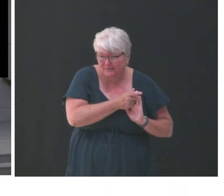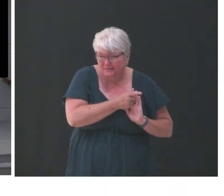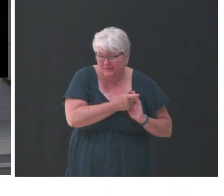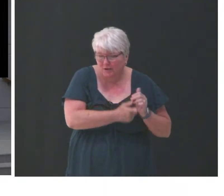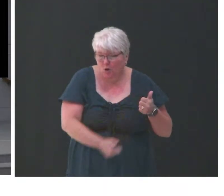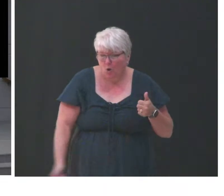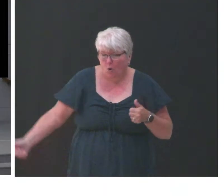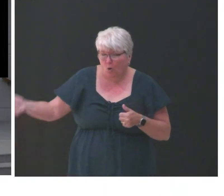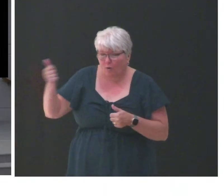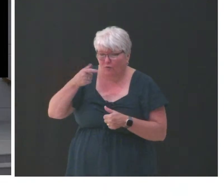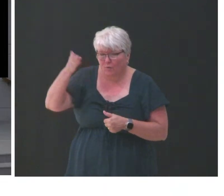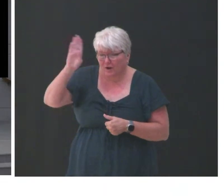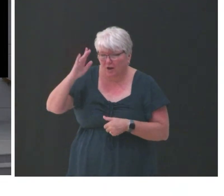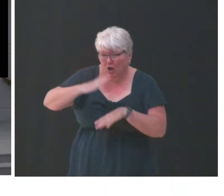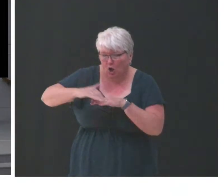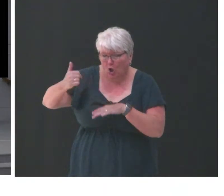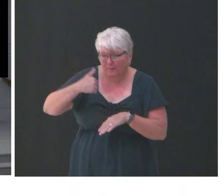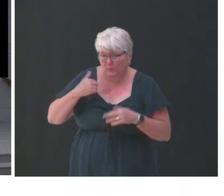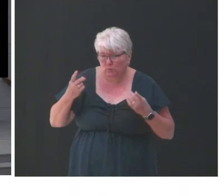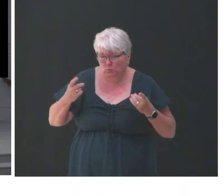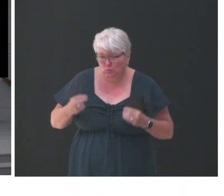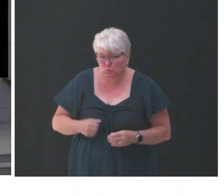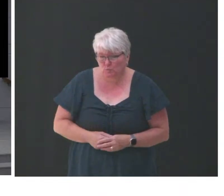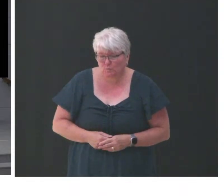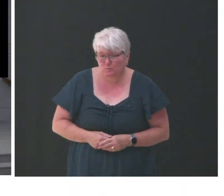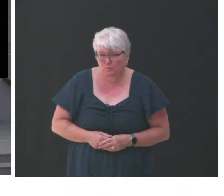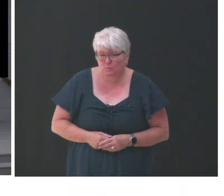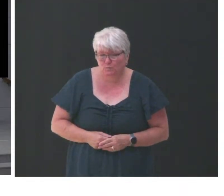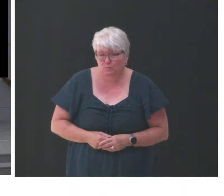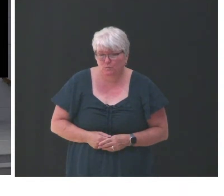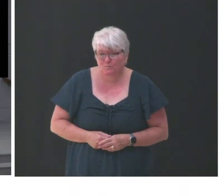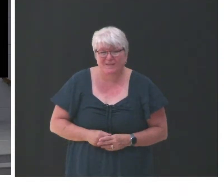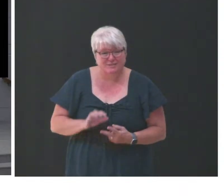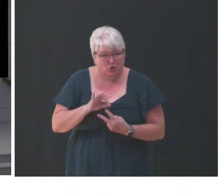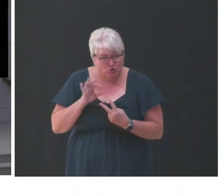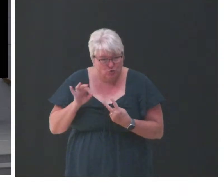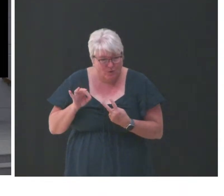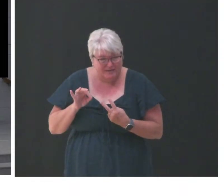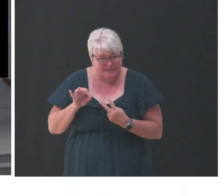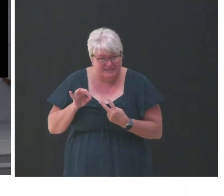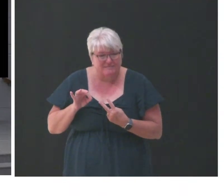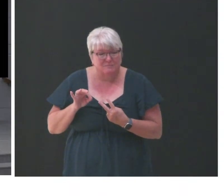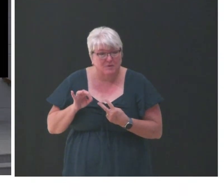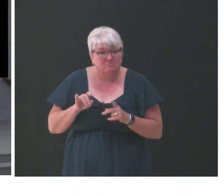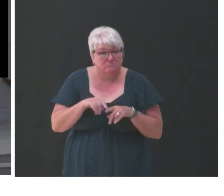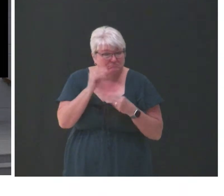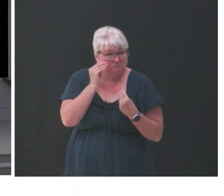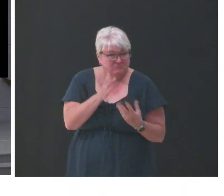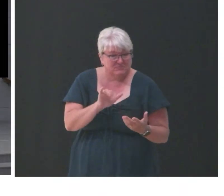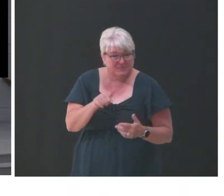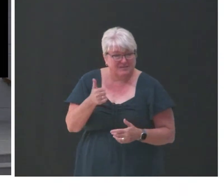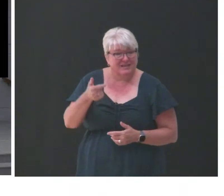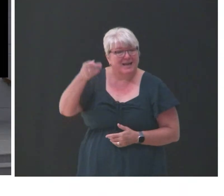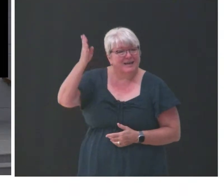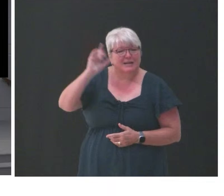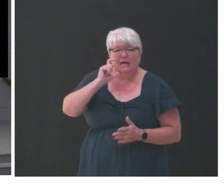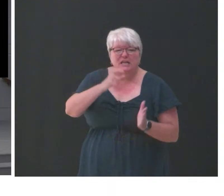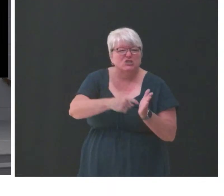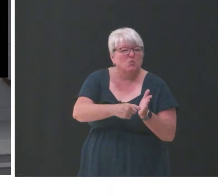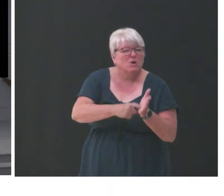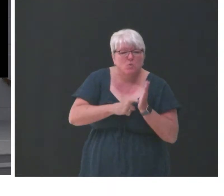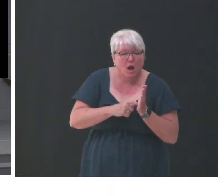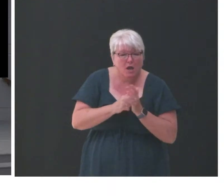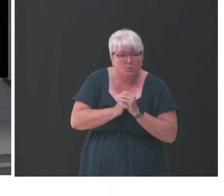over what God's called me to. It's a choice, but I'll need you to know also something else. God doesn't require it,